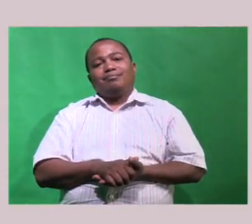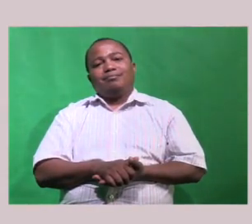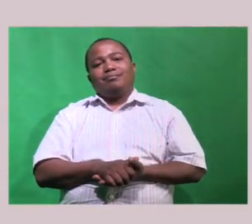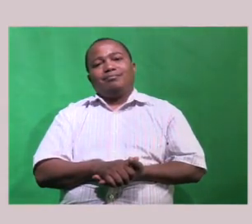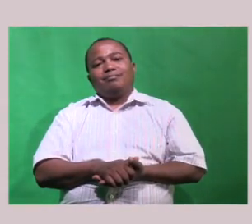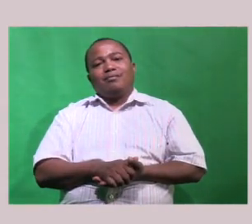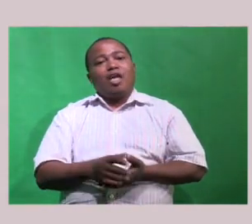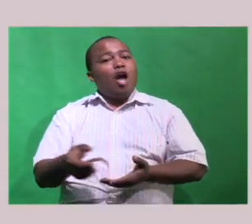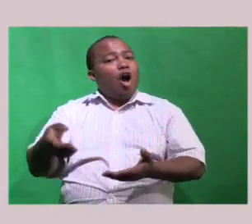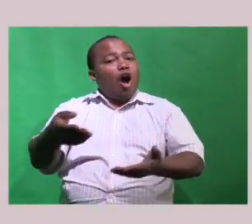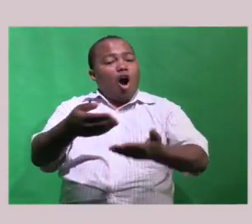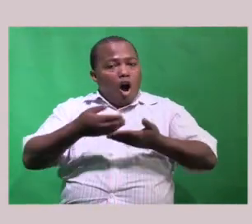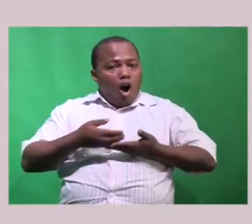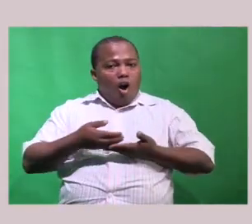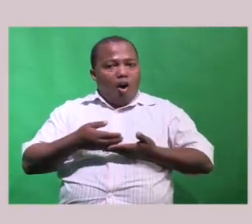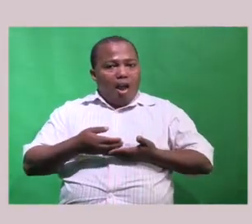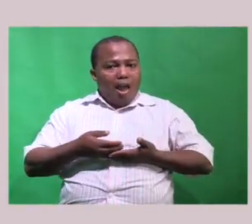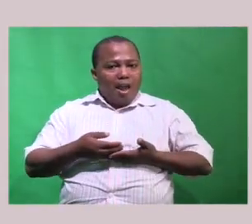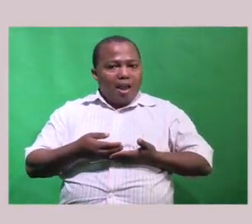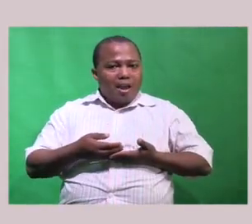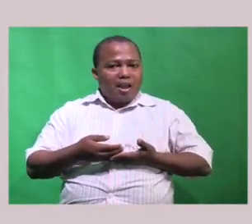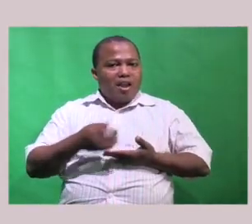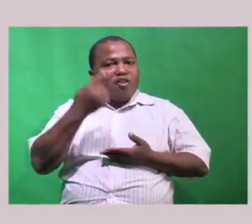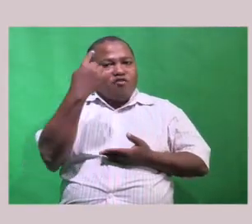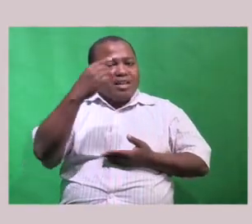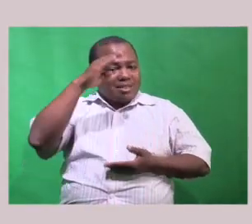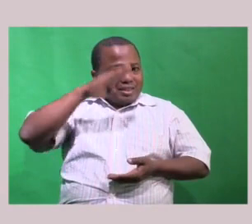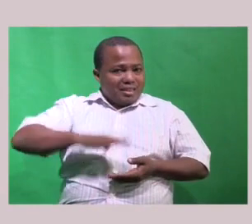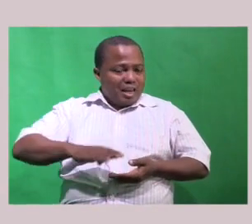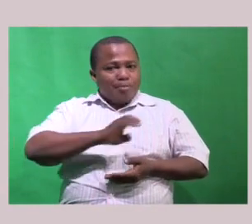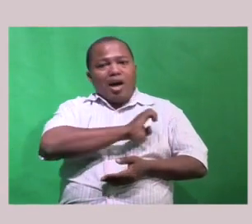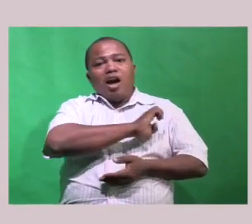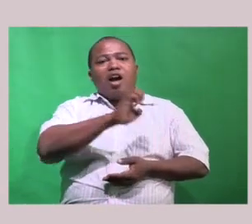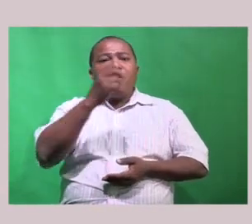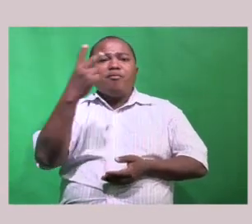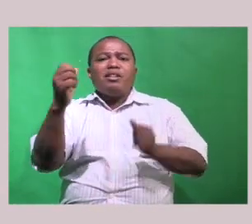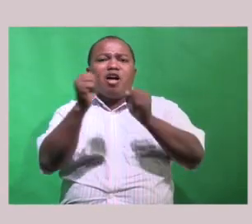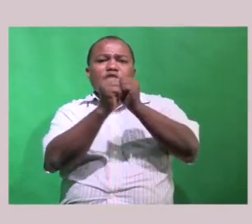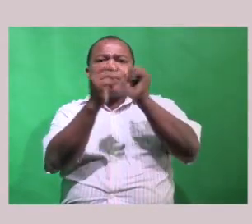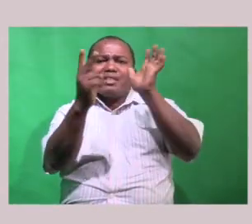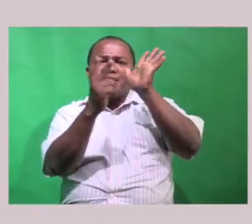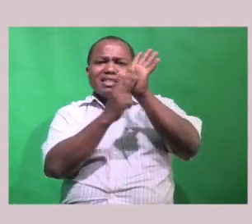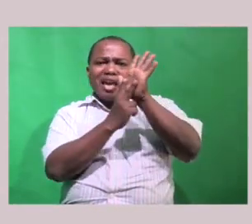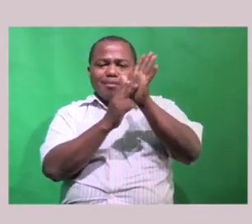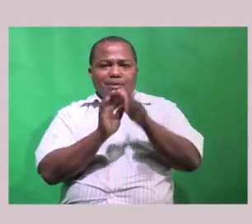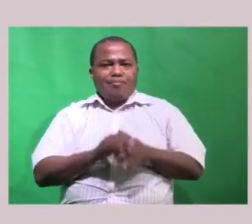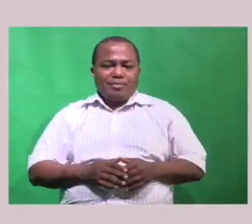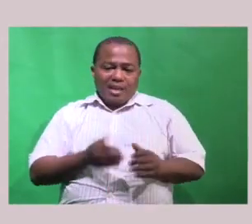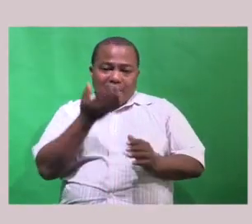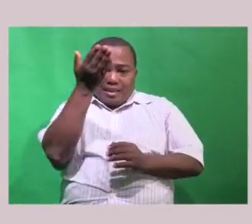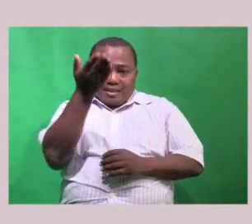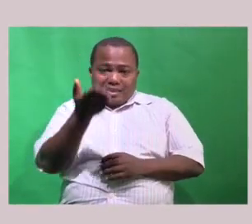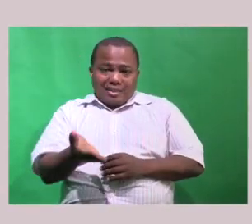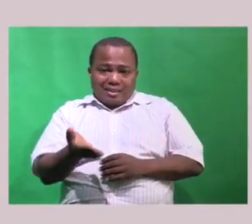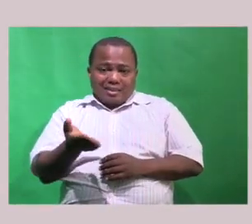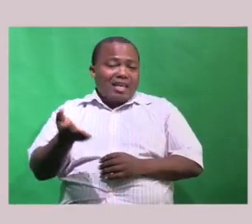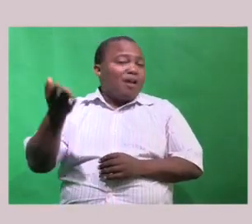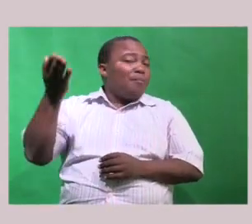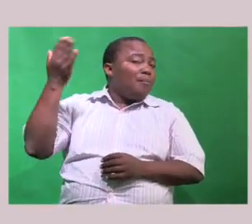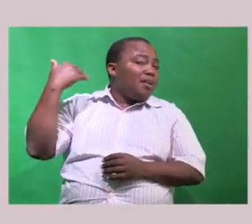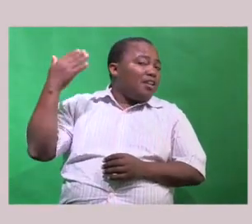Owing as at 31st December 2017. This is a previous